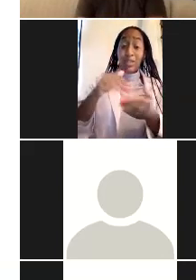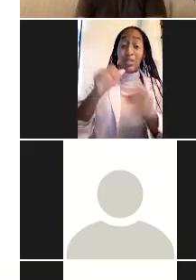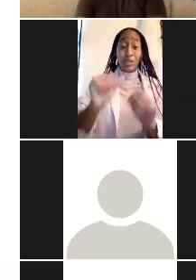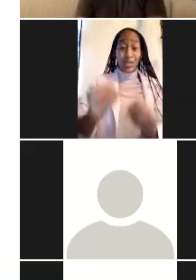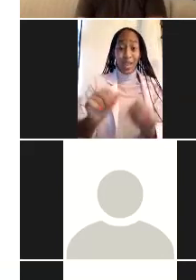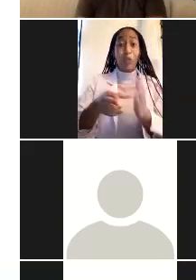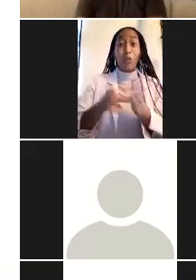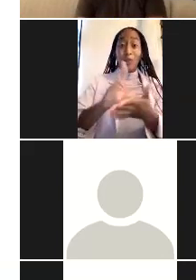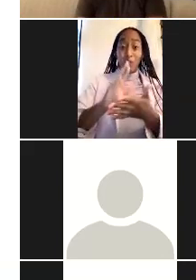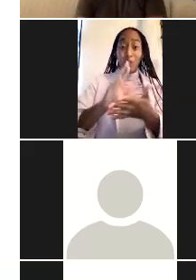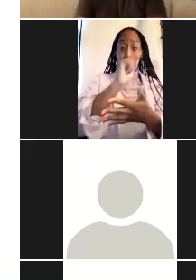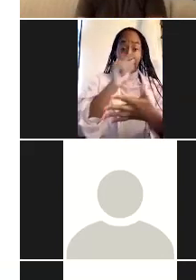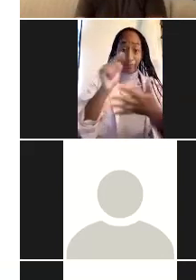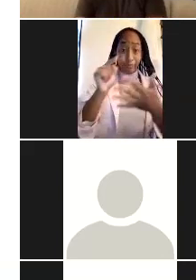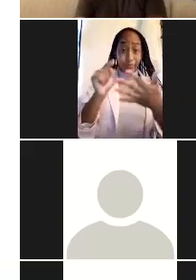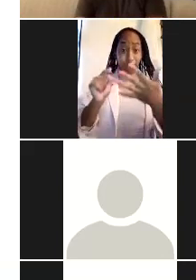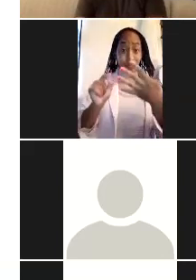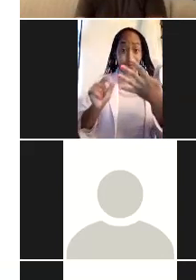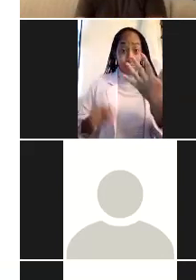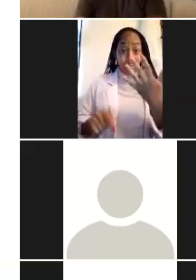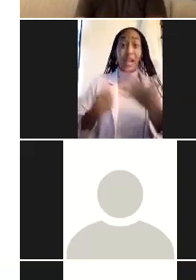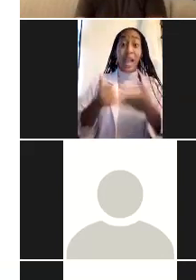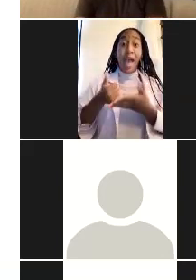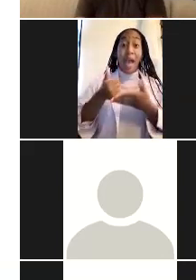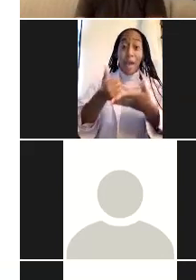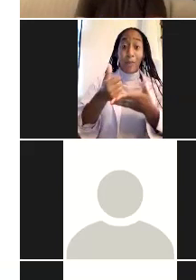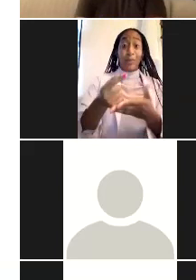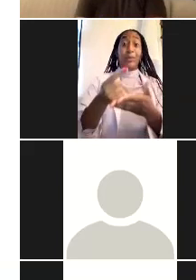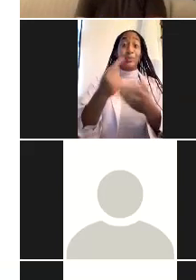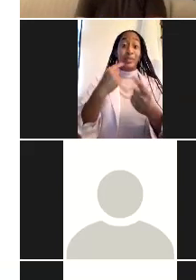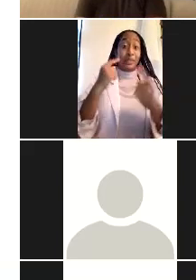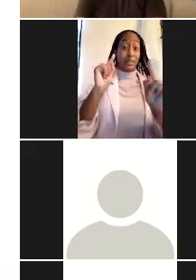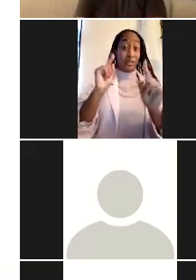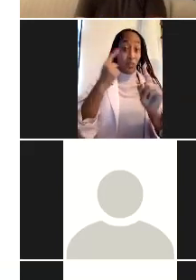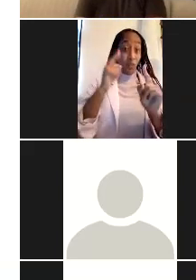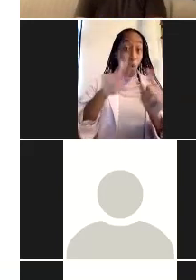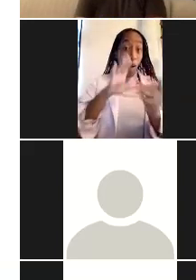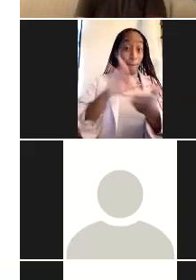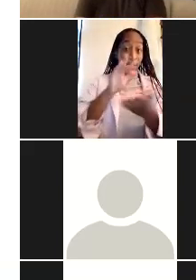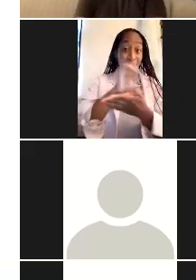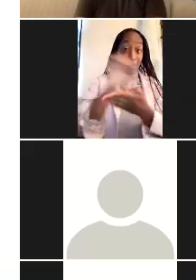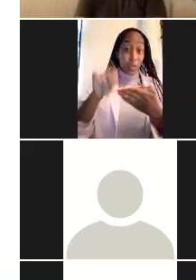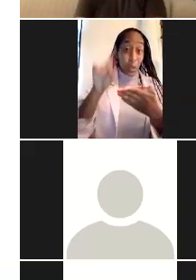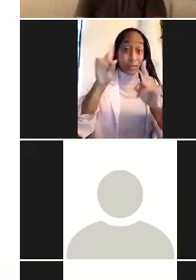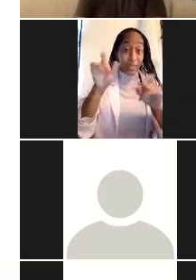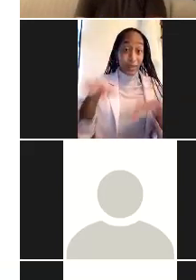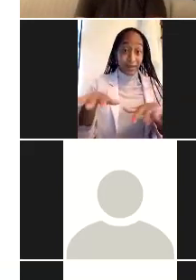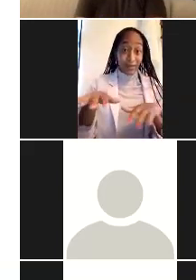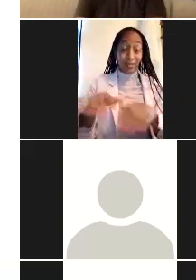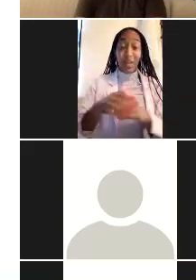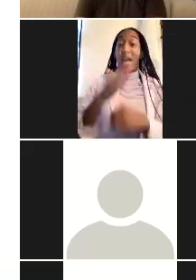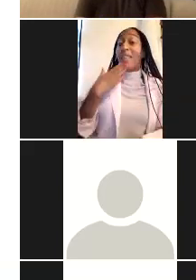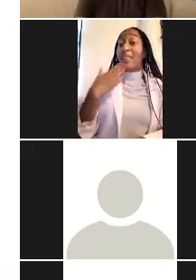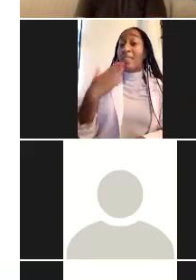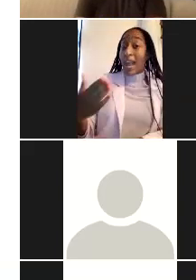Okay. So that's the study guide portion. Any questions about that? And thanks, Tyler, for asking that question,